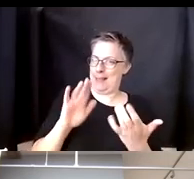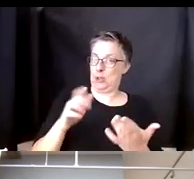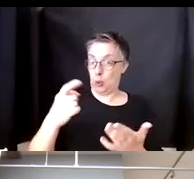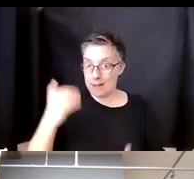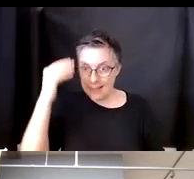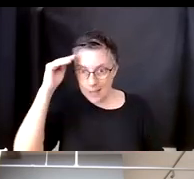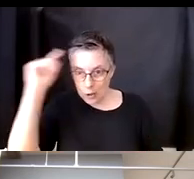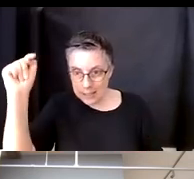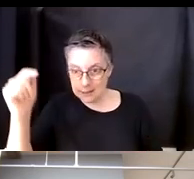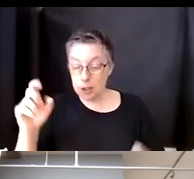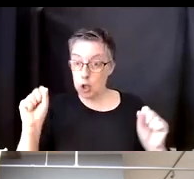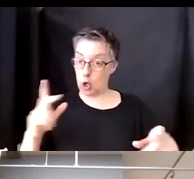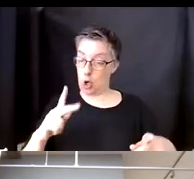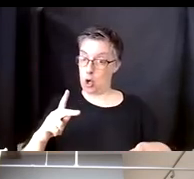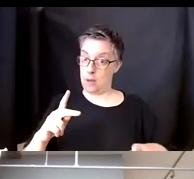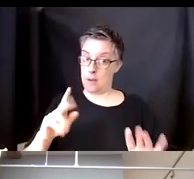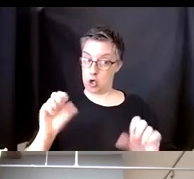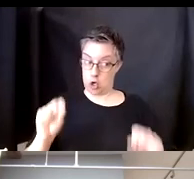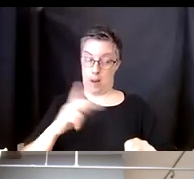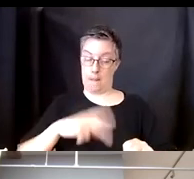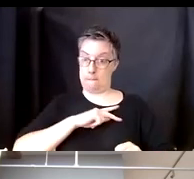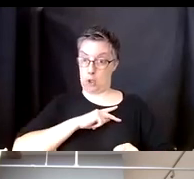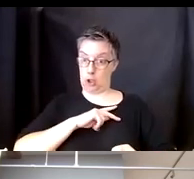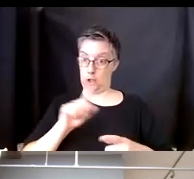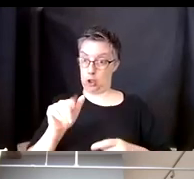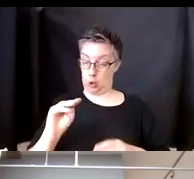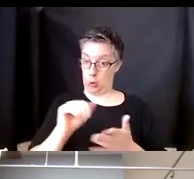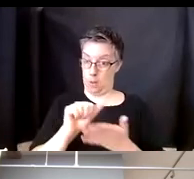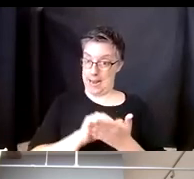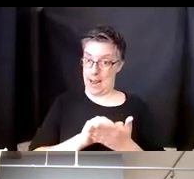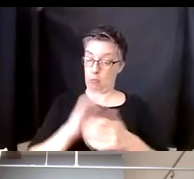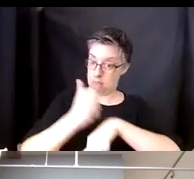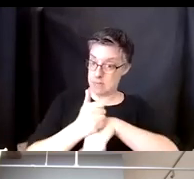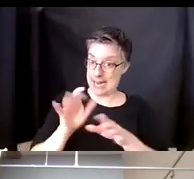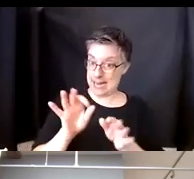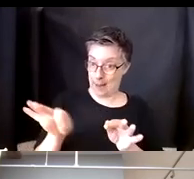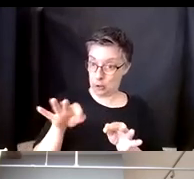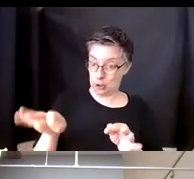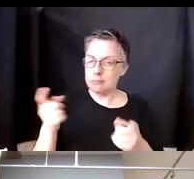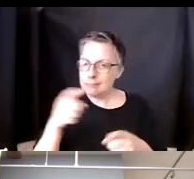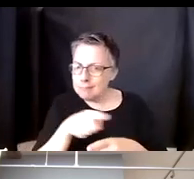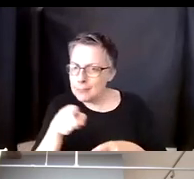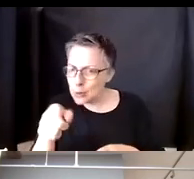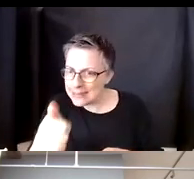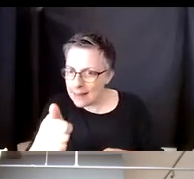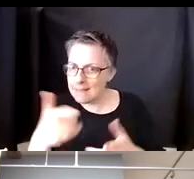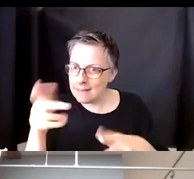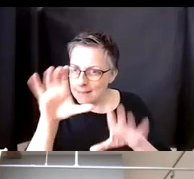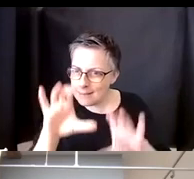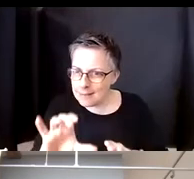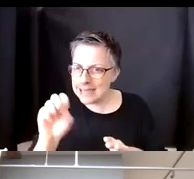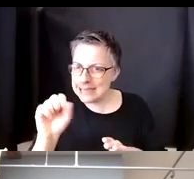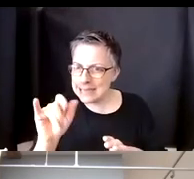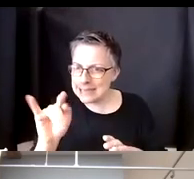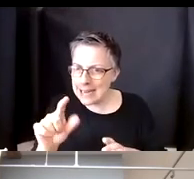Could a personal Zoom account enable caption? Go look in your settings and find out. My only